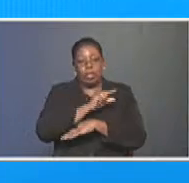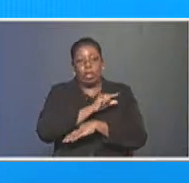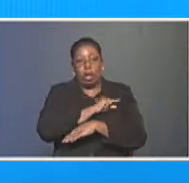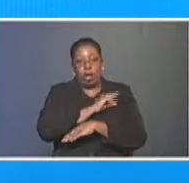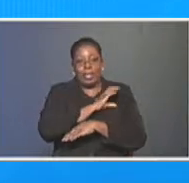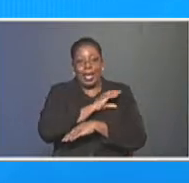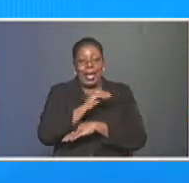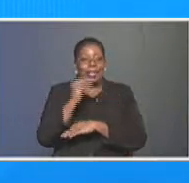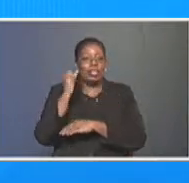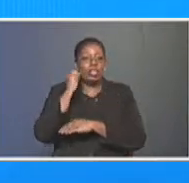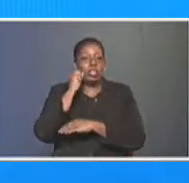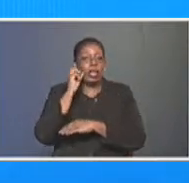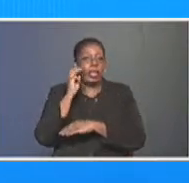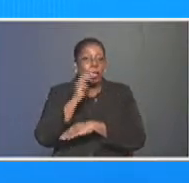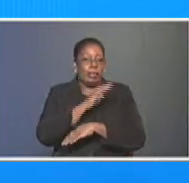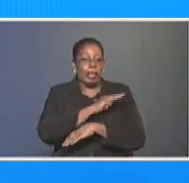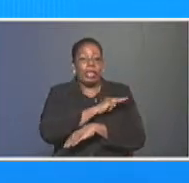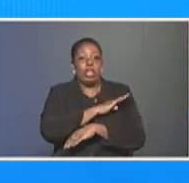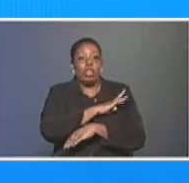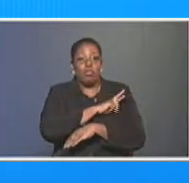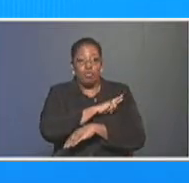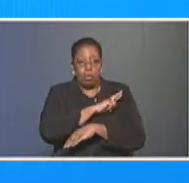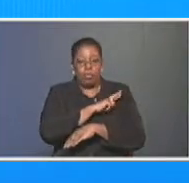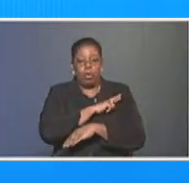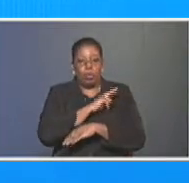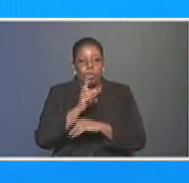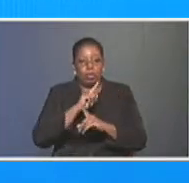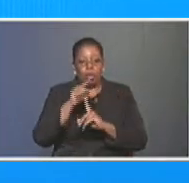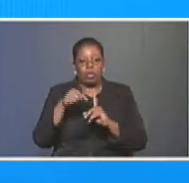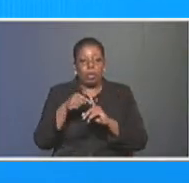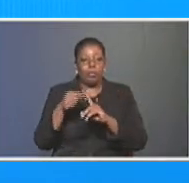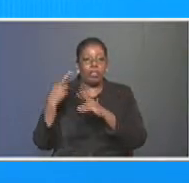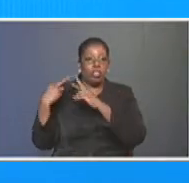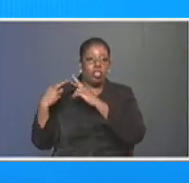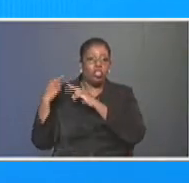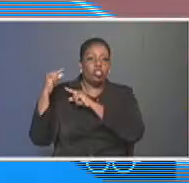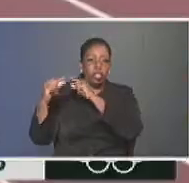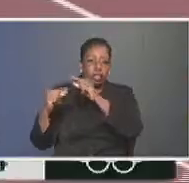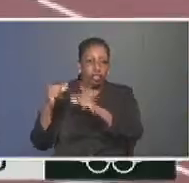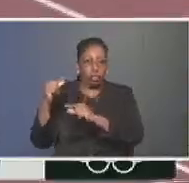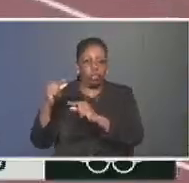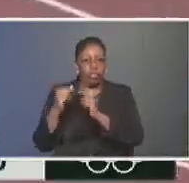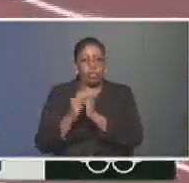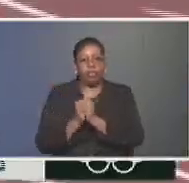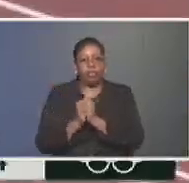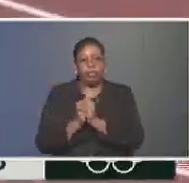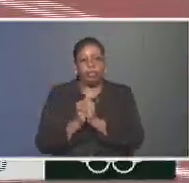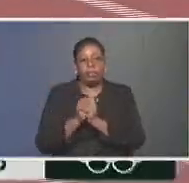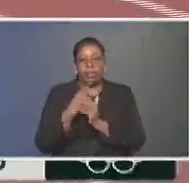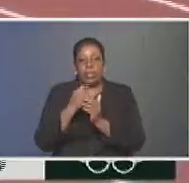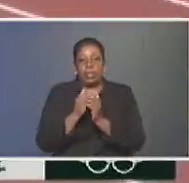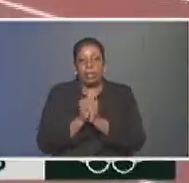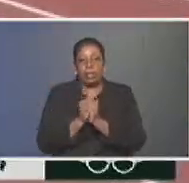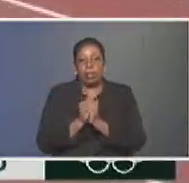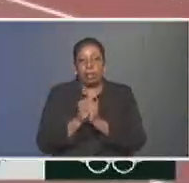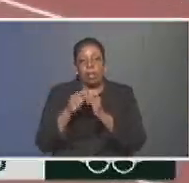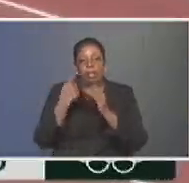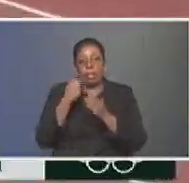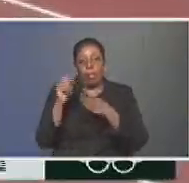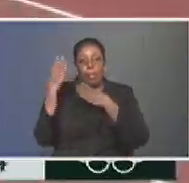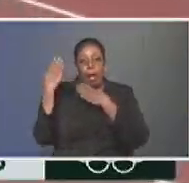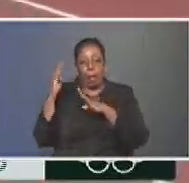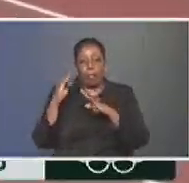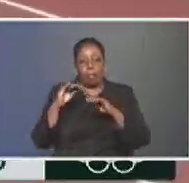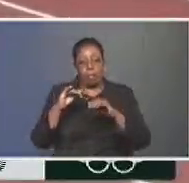He says their impact will be felt for generations to come. the Bahamas has enjoyed the